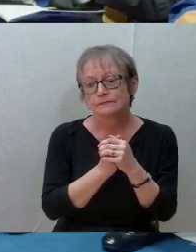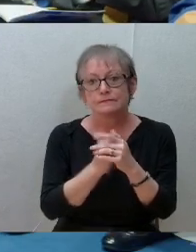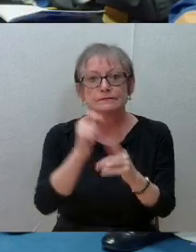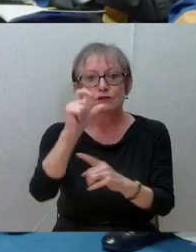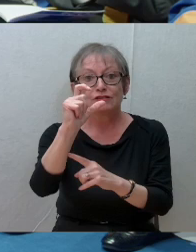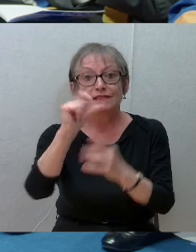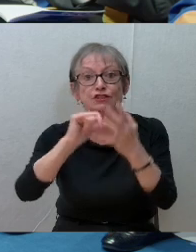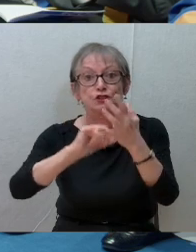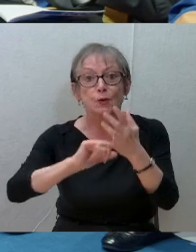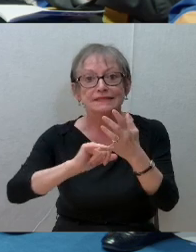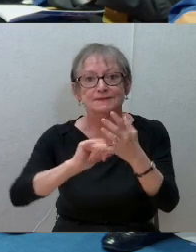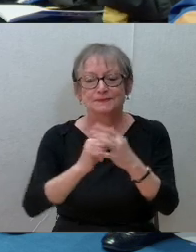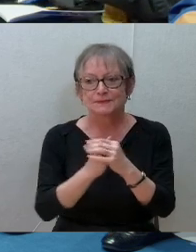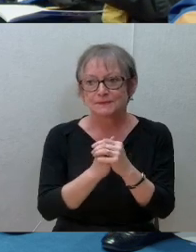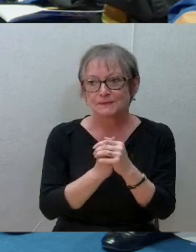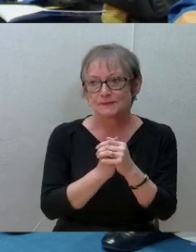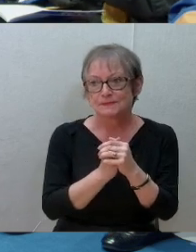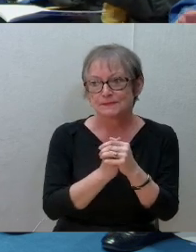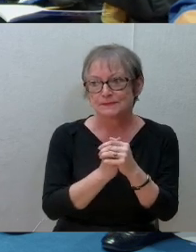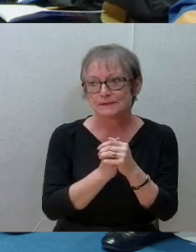Christopher Stewart.